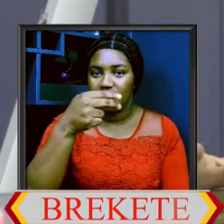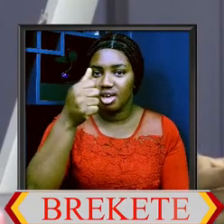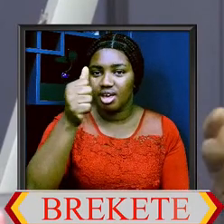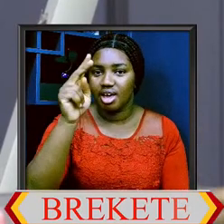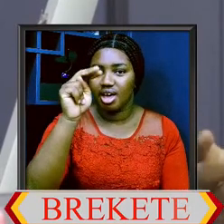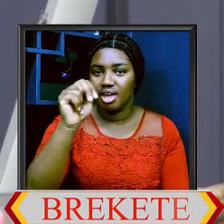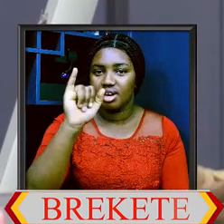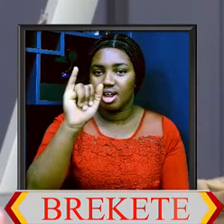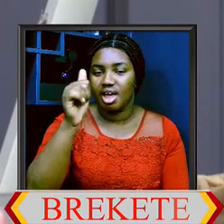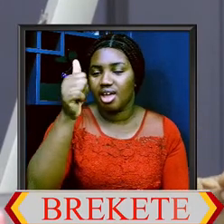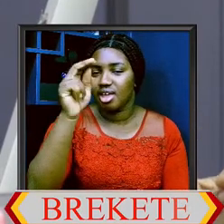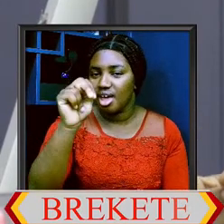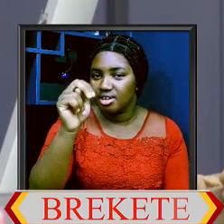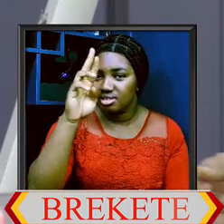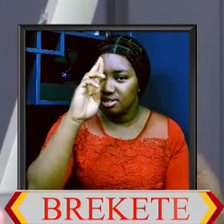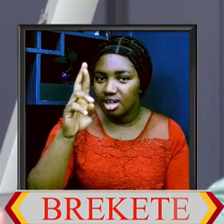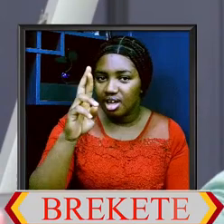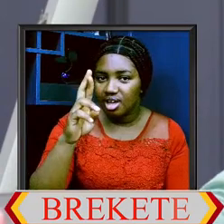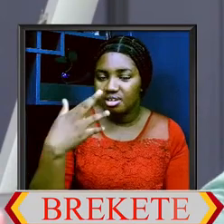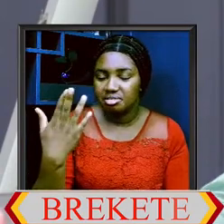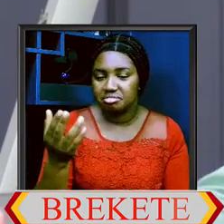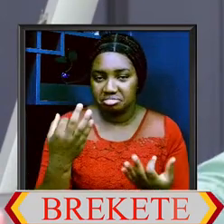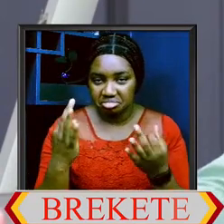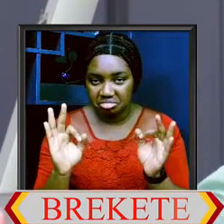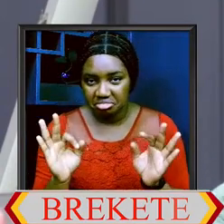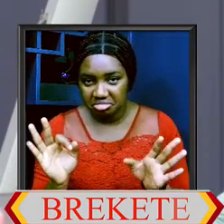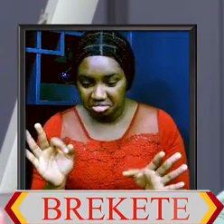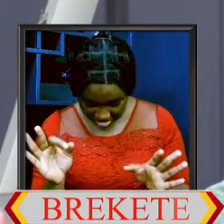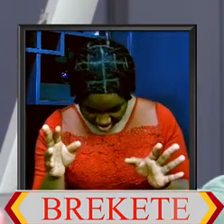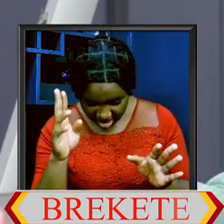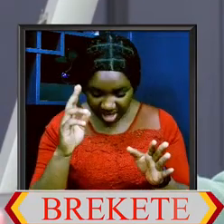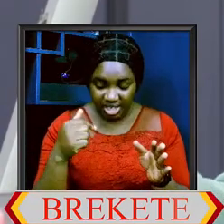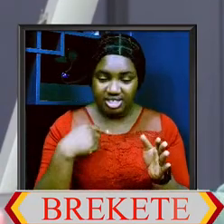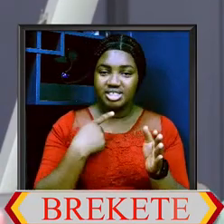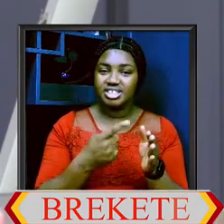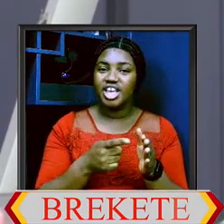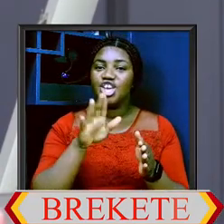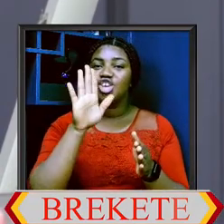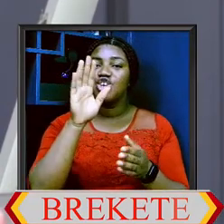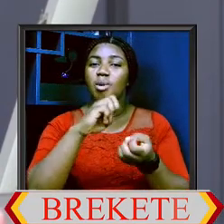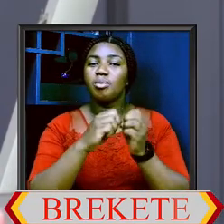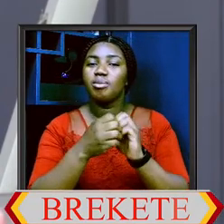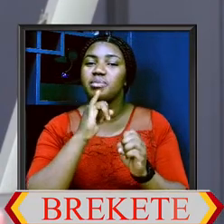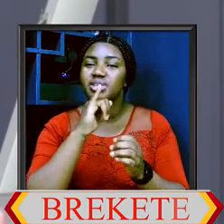sir hello sir don't talk finish he